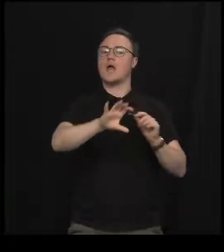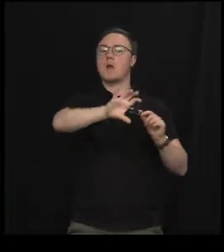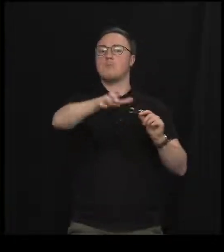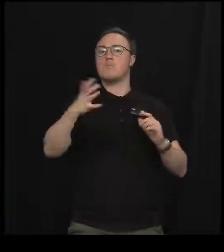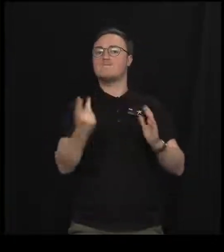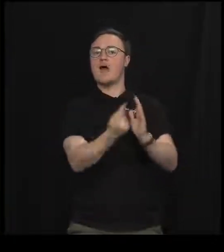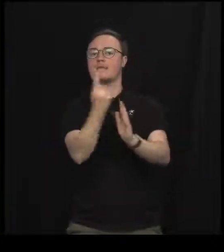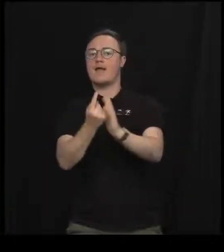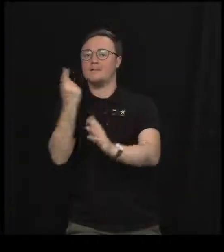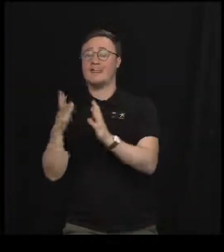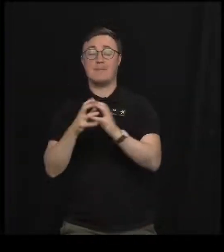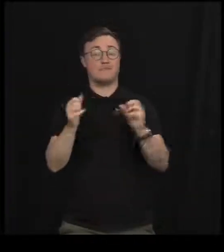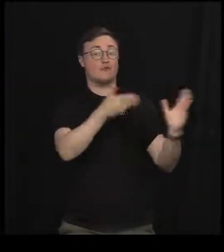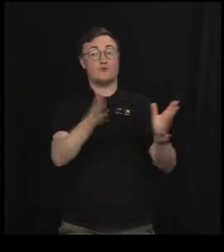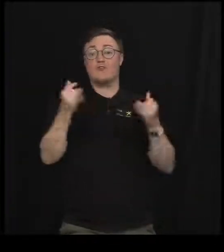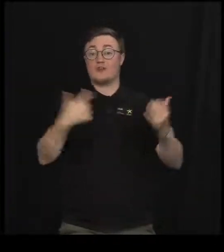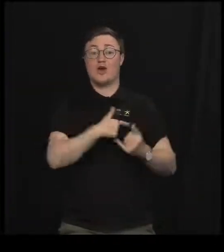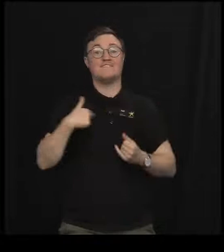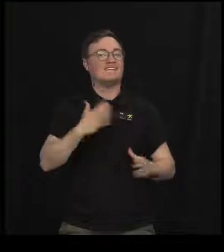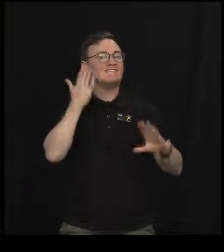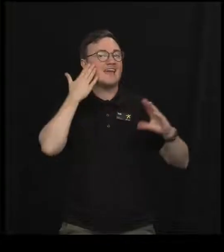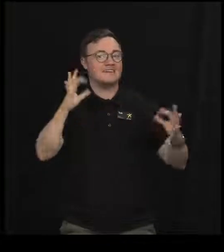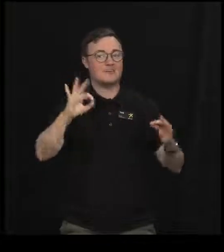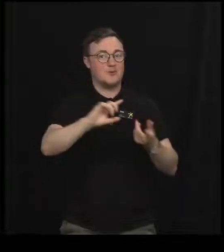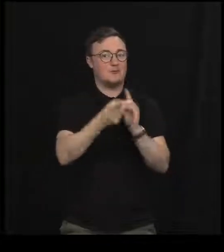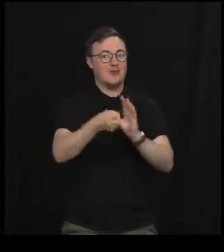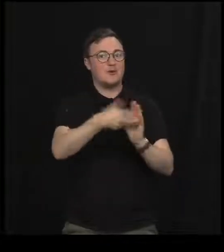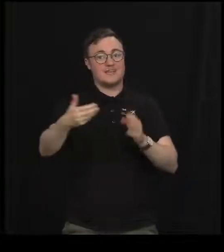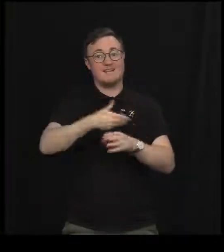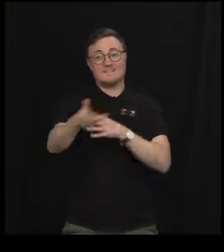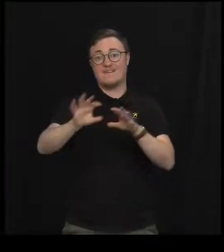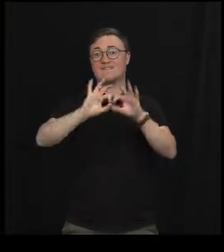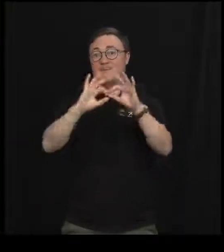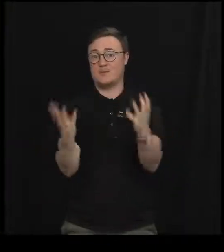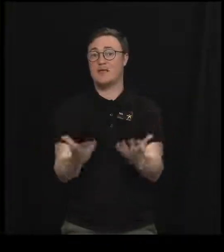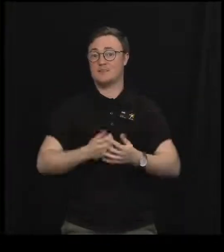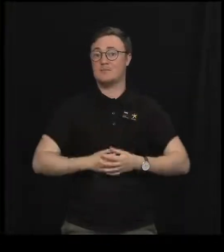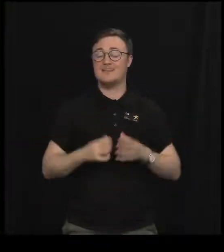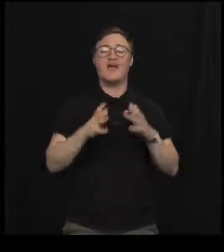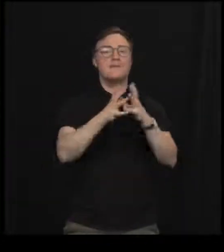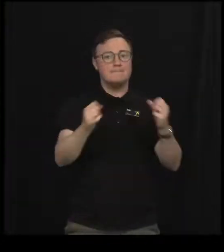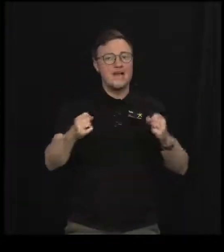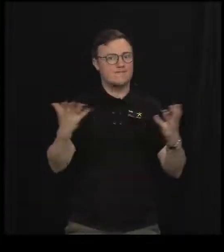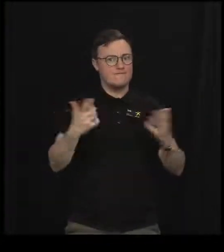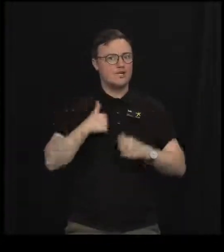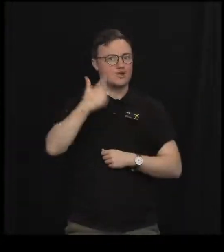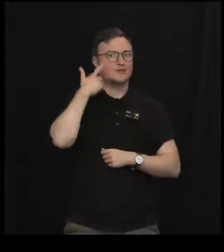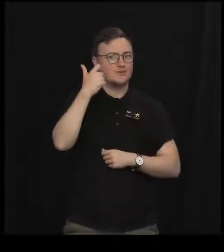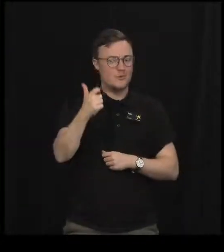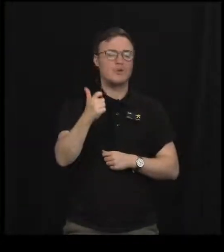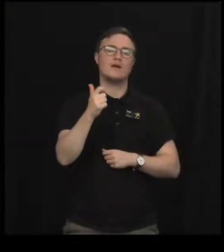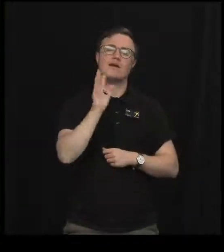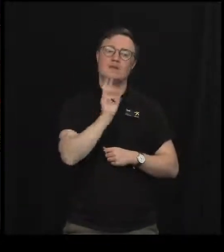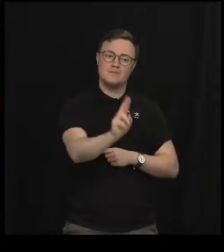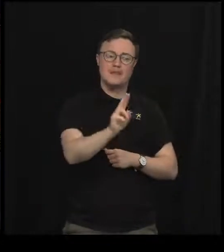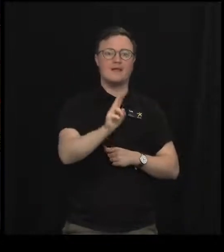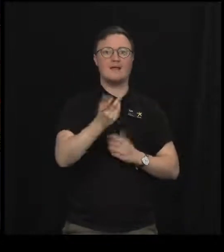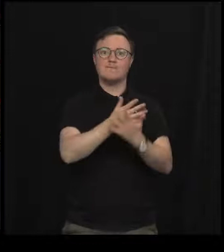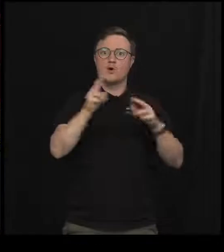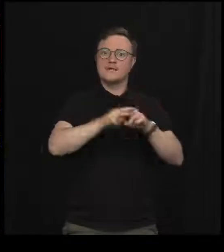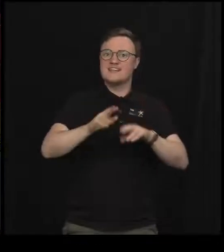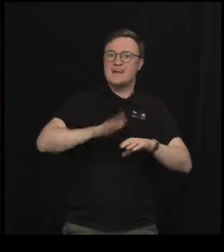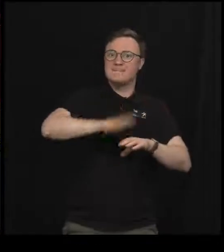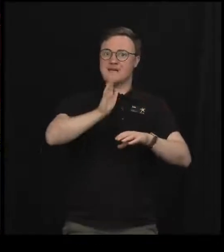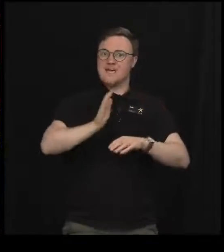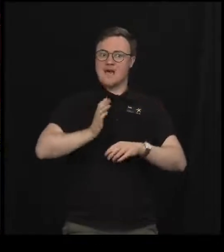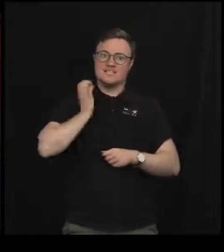in many respects. The good part of that is that I think it has awoken a desire by so many partners, because they've been